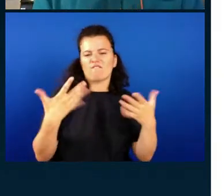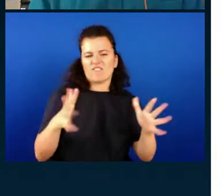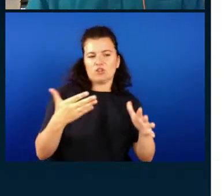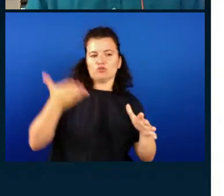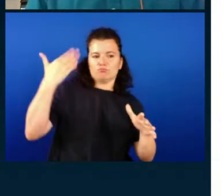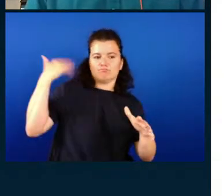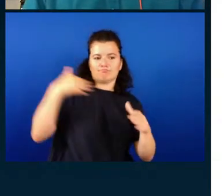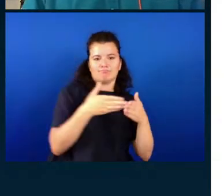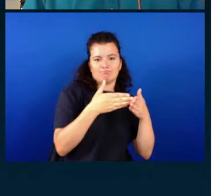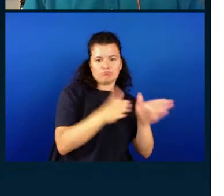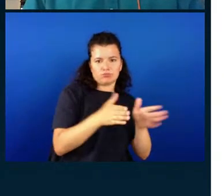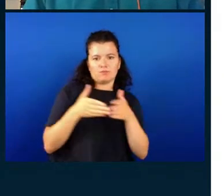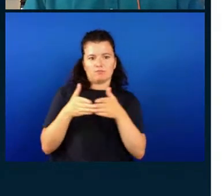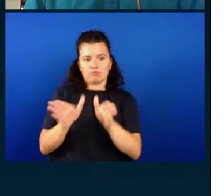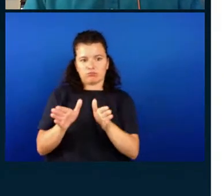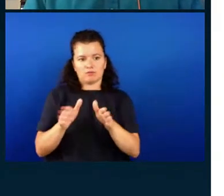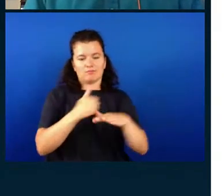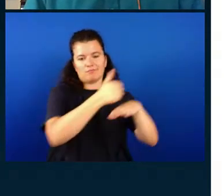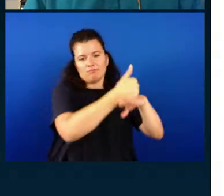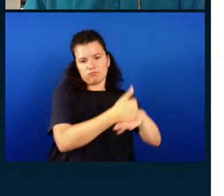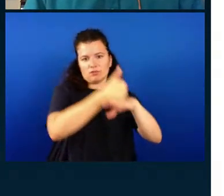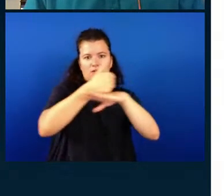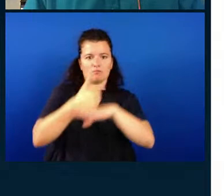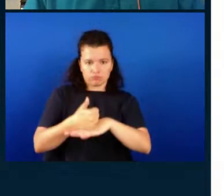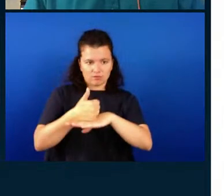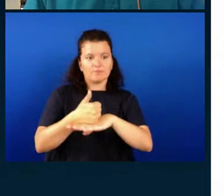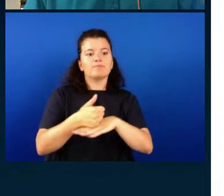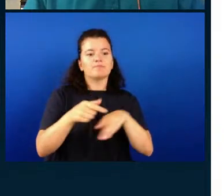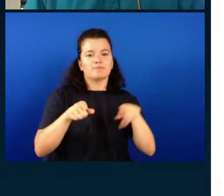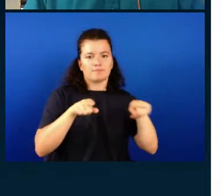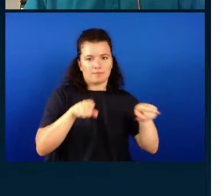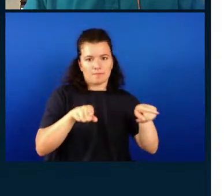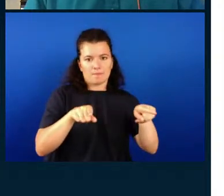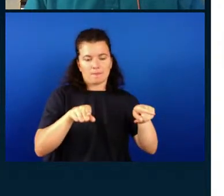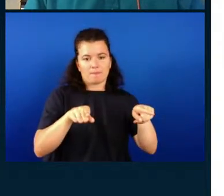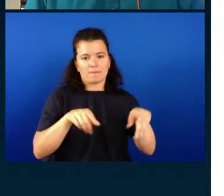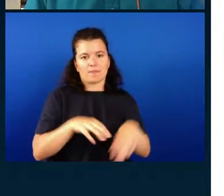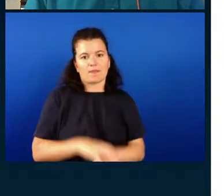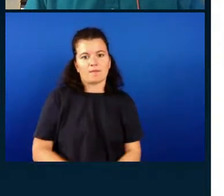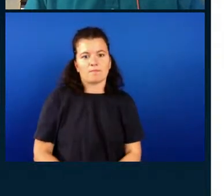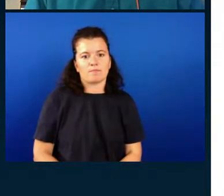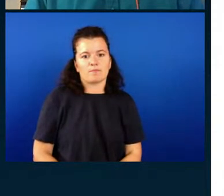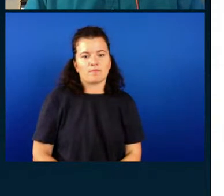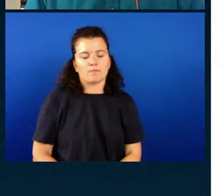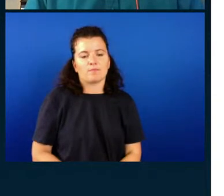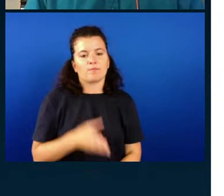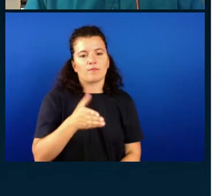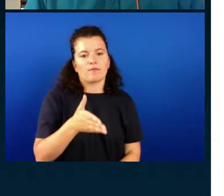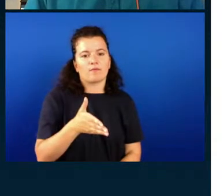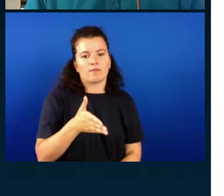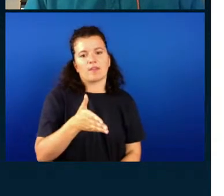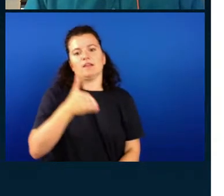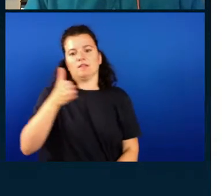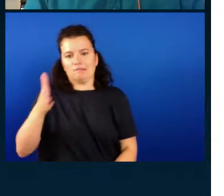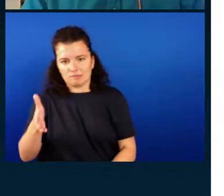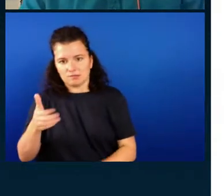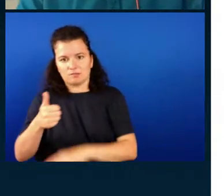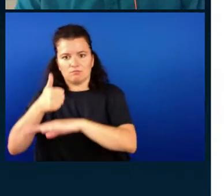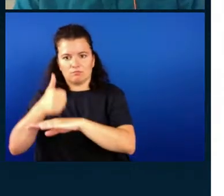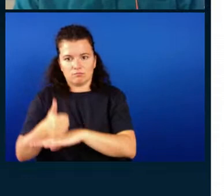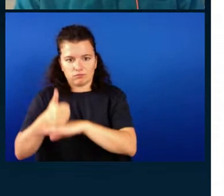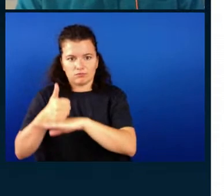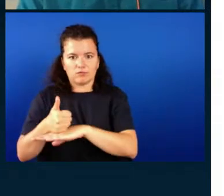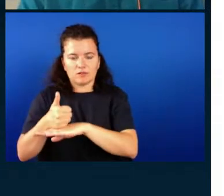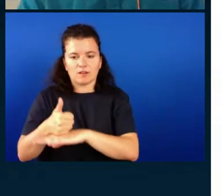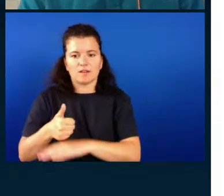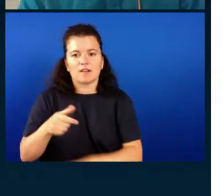time. And you'll see, I think I've got one of these windows. I had Minikube